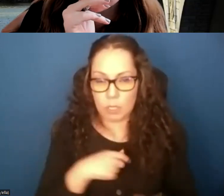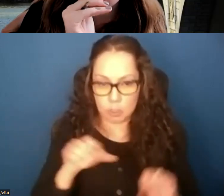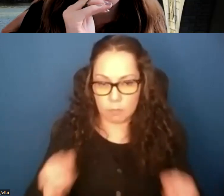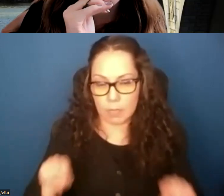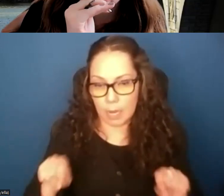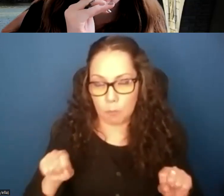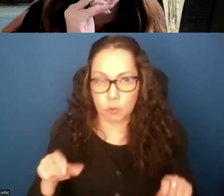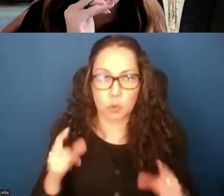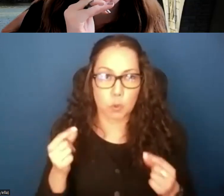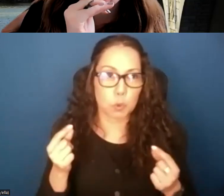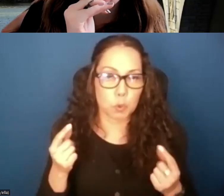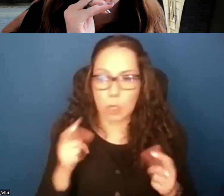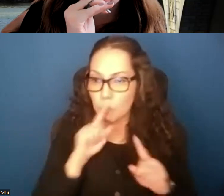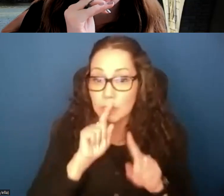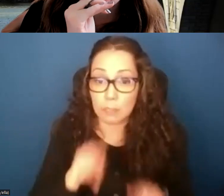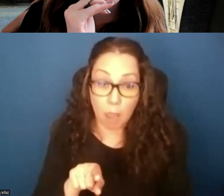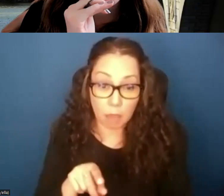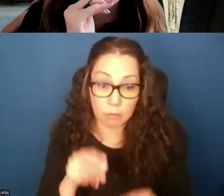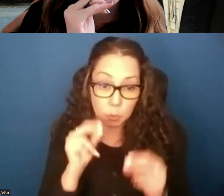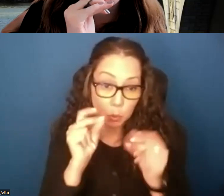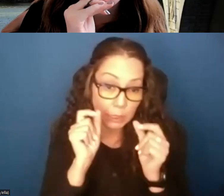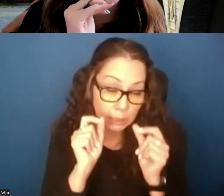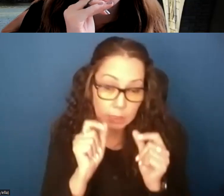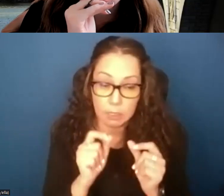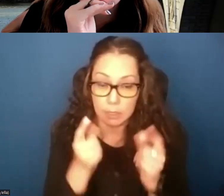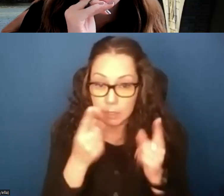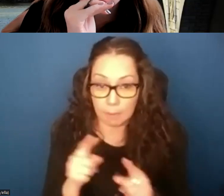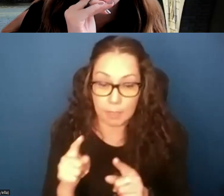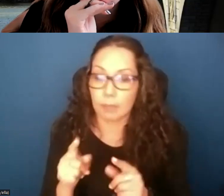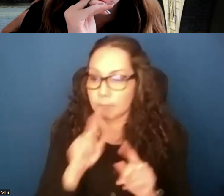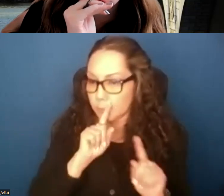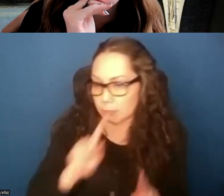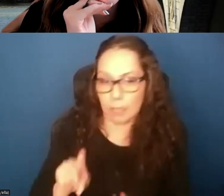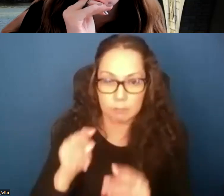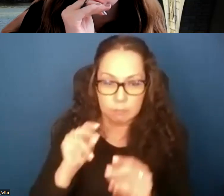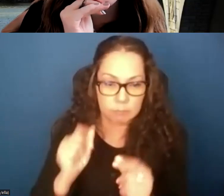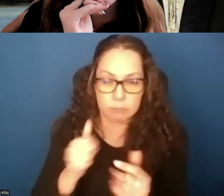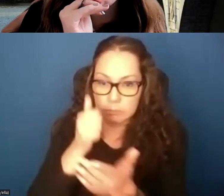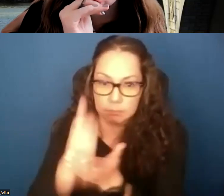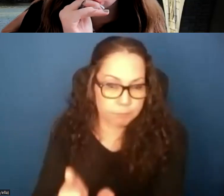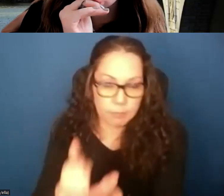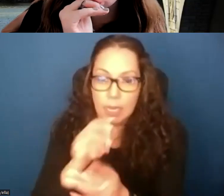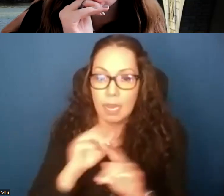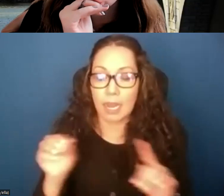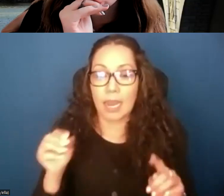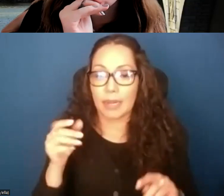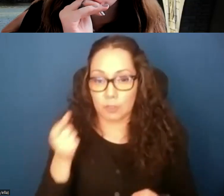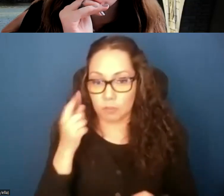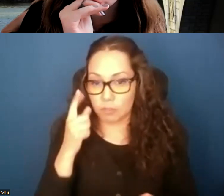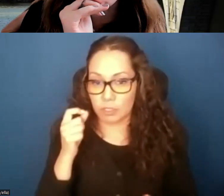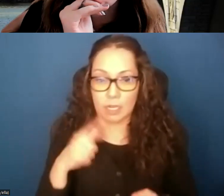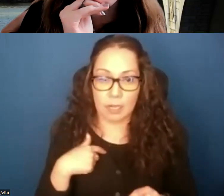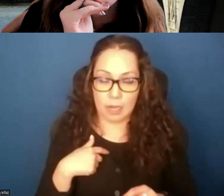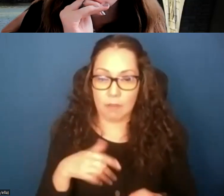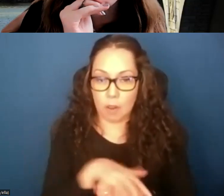um, respond to quickly. Still within the, uh, understanding as local public health,